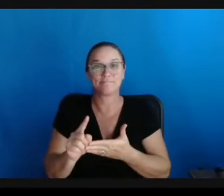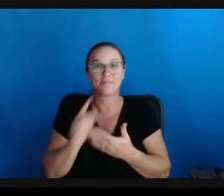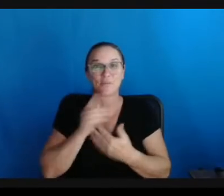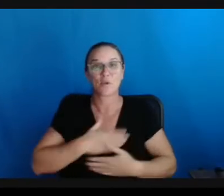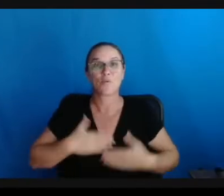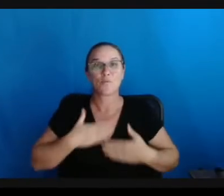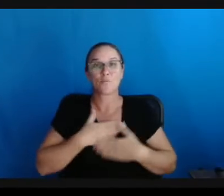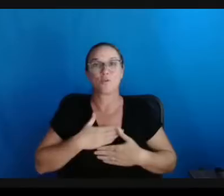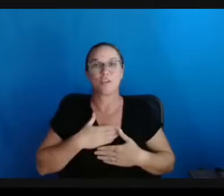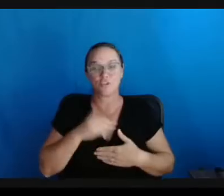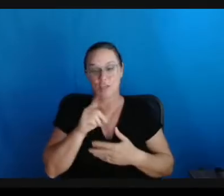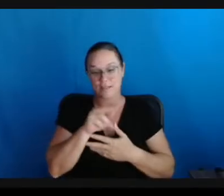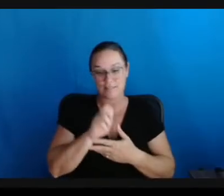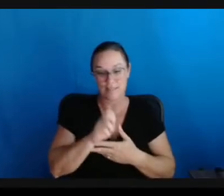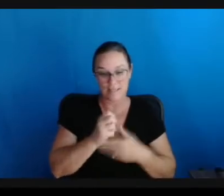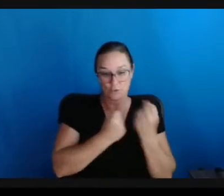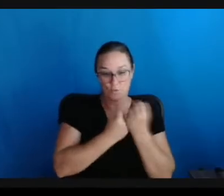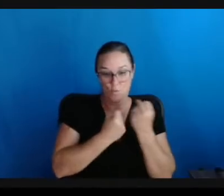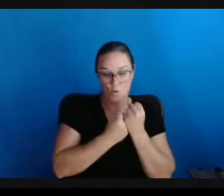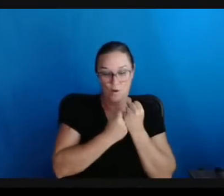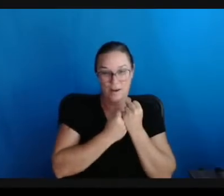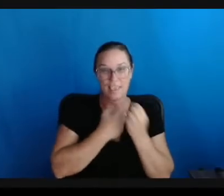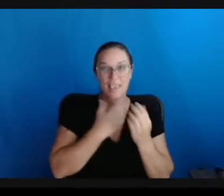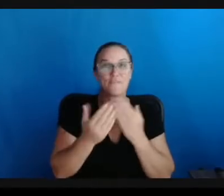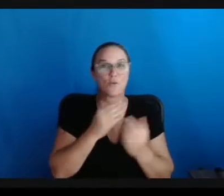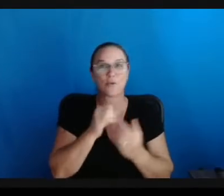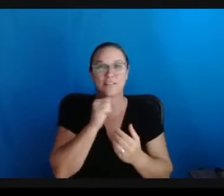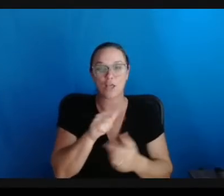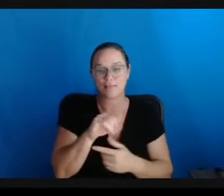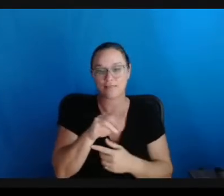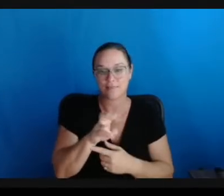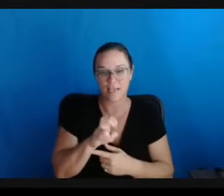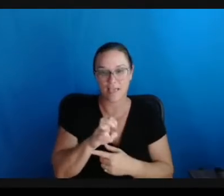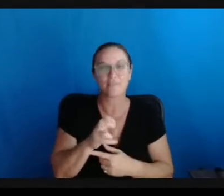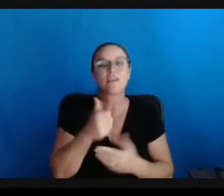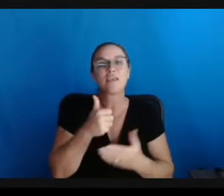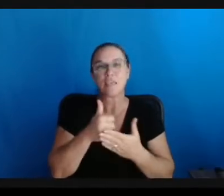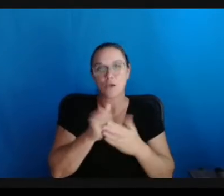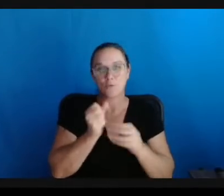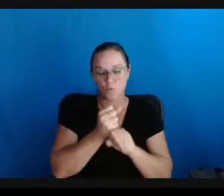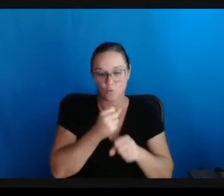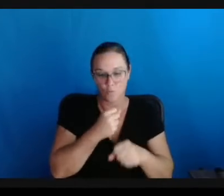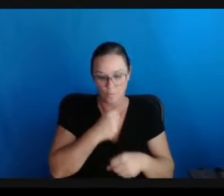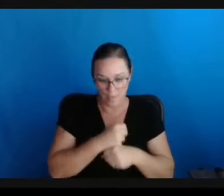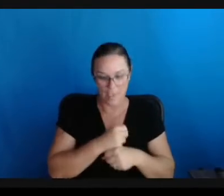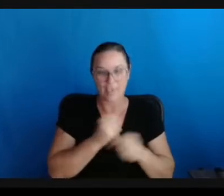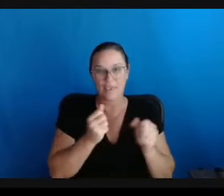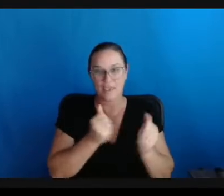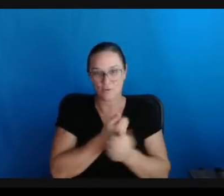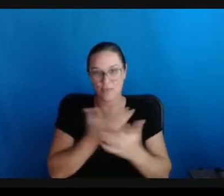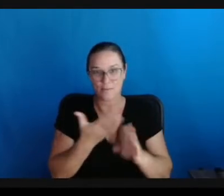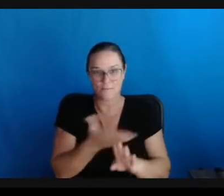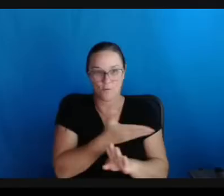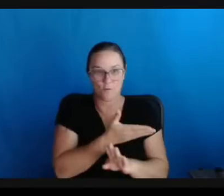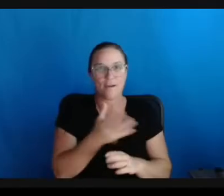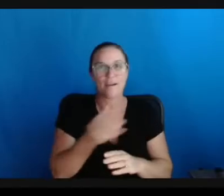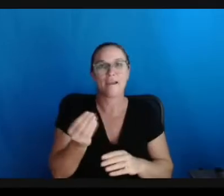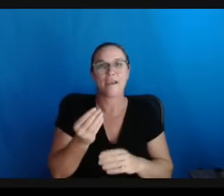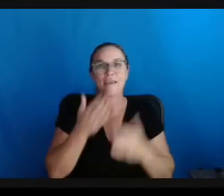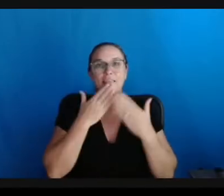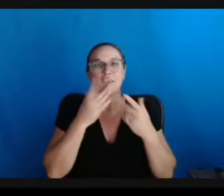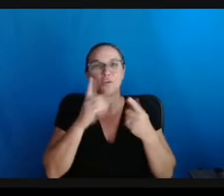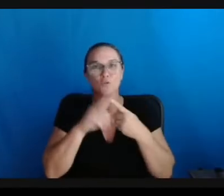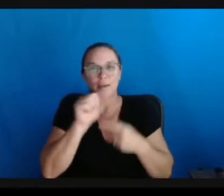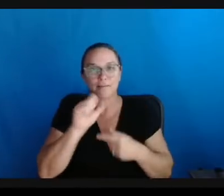Appreciate Dane's support, even though he is not here live with us. He did help with production on the back end before all this. And mahalo to our